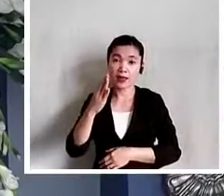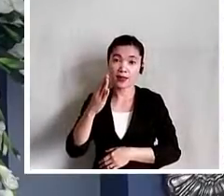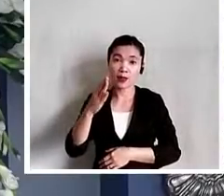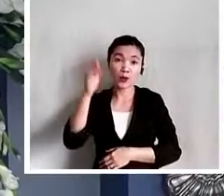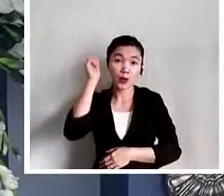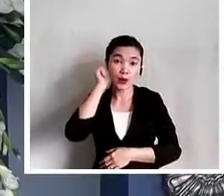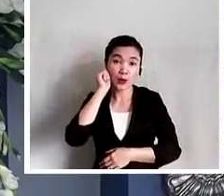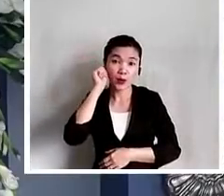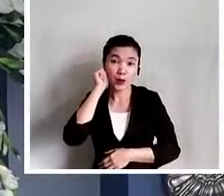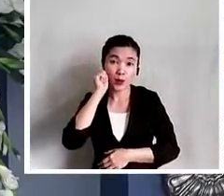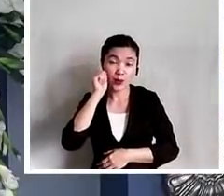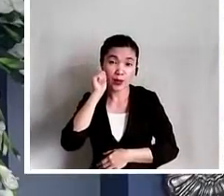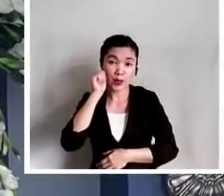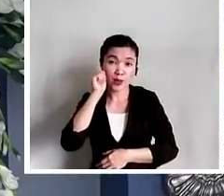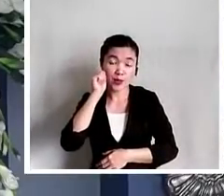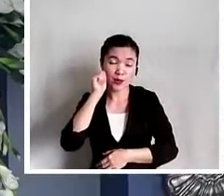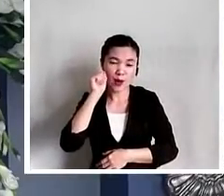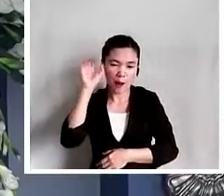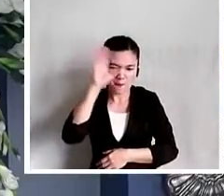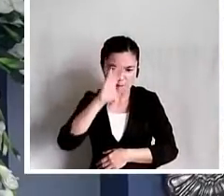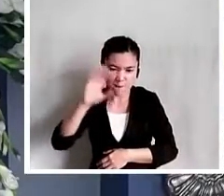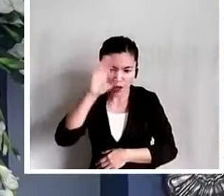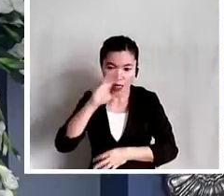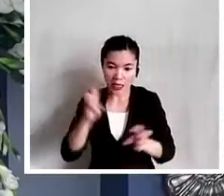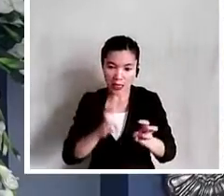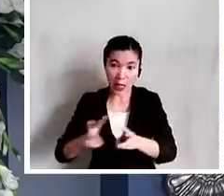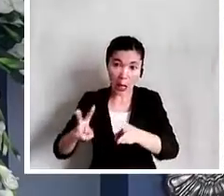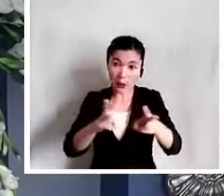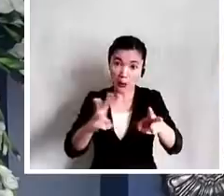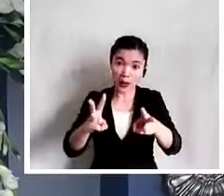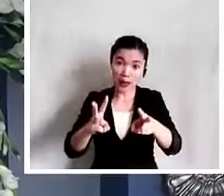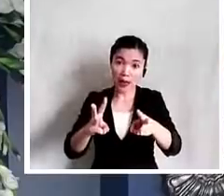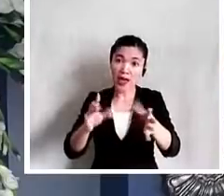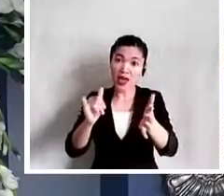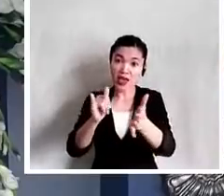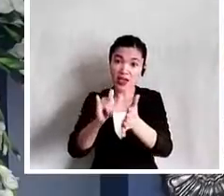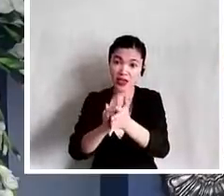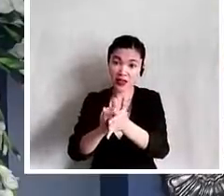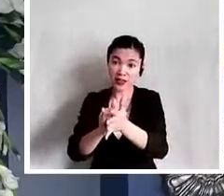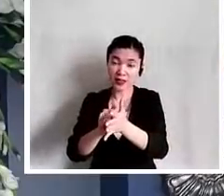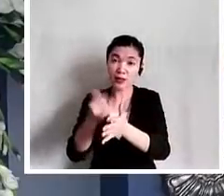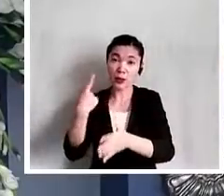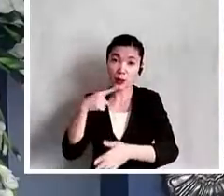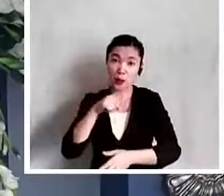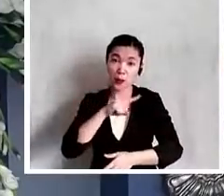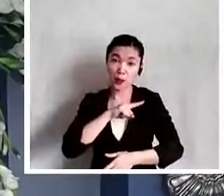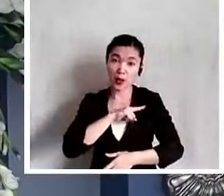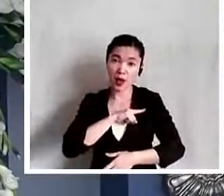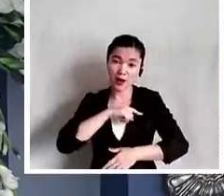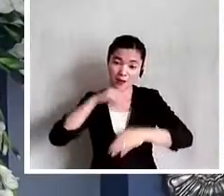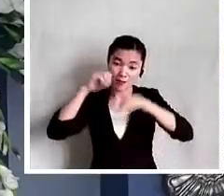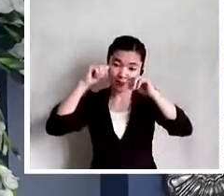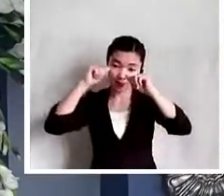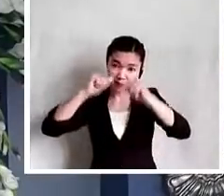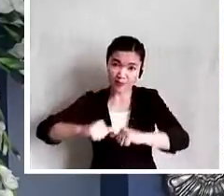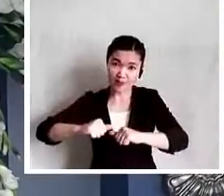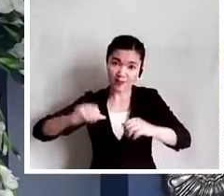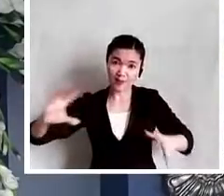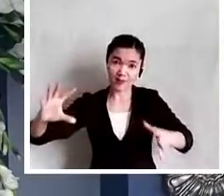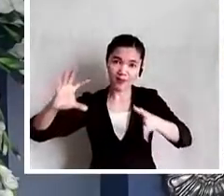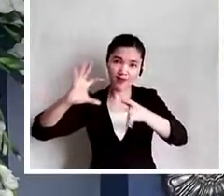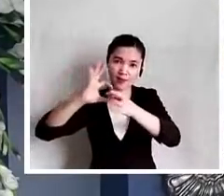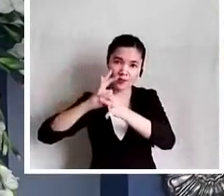a way that will enable us to partake in that